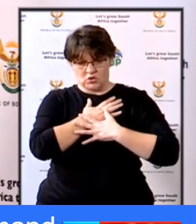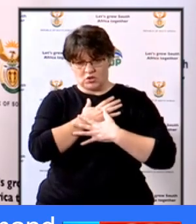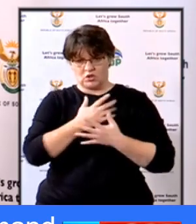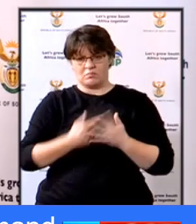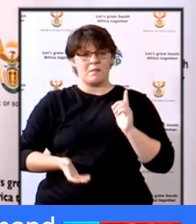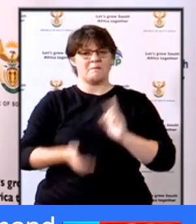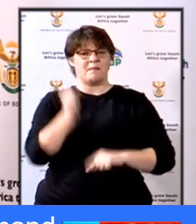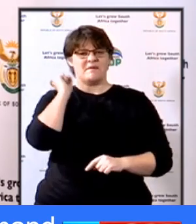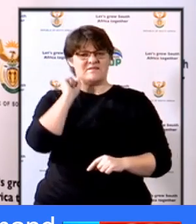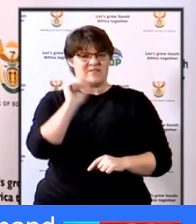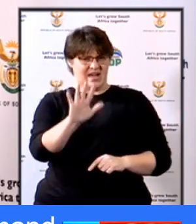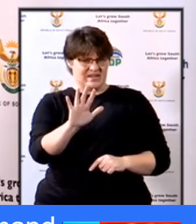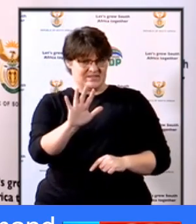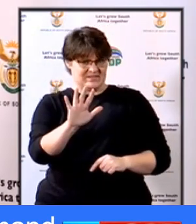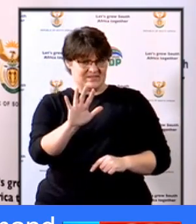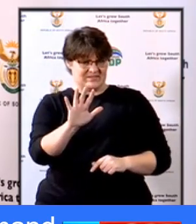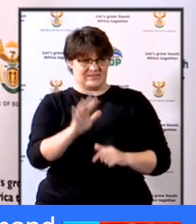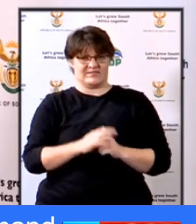5?